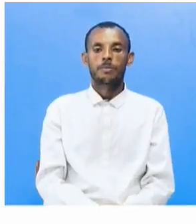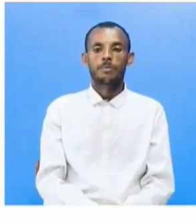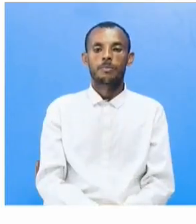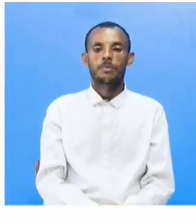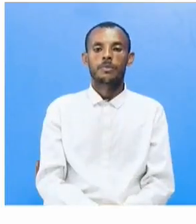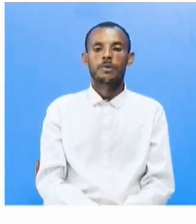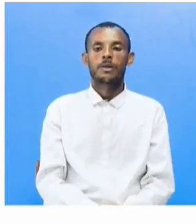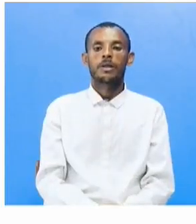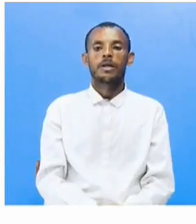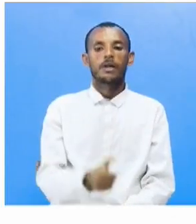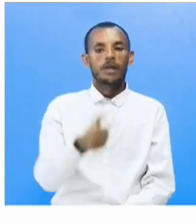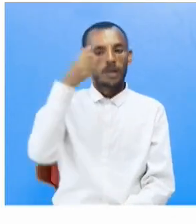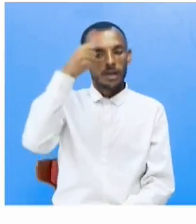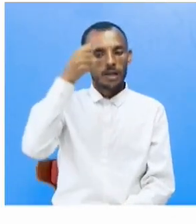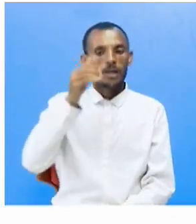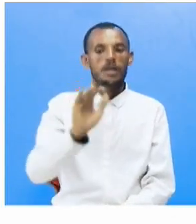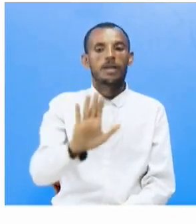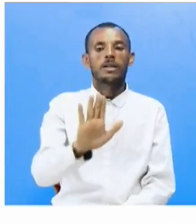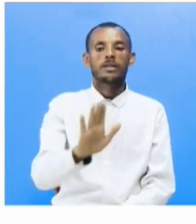his